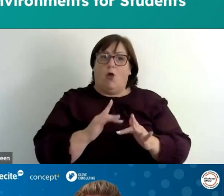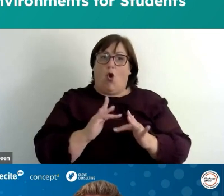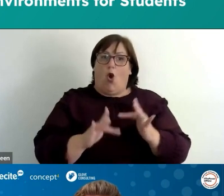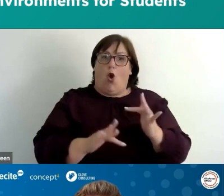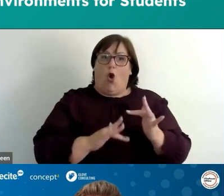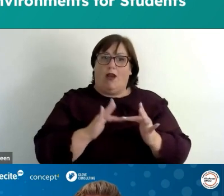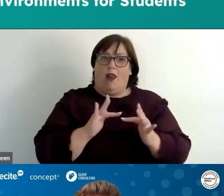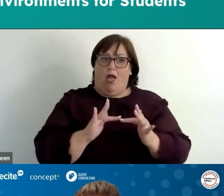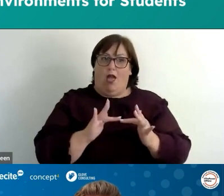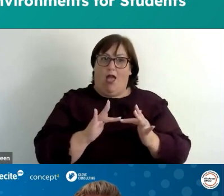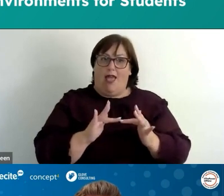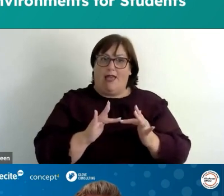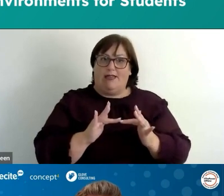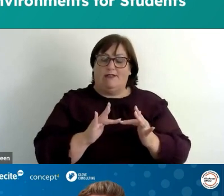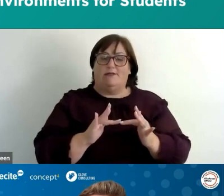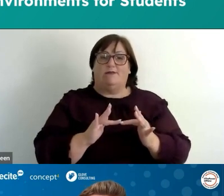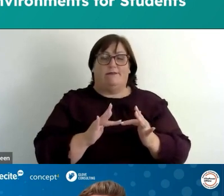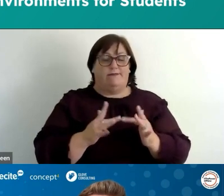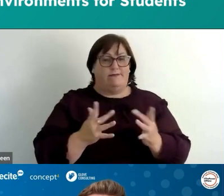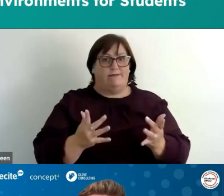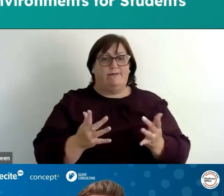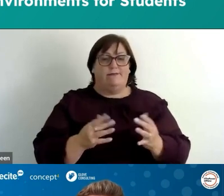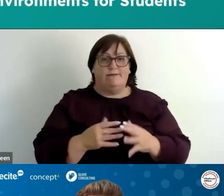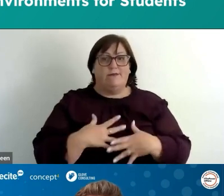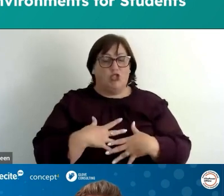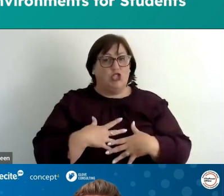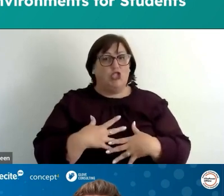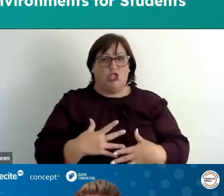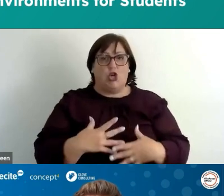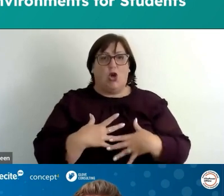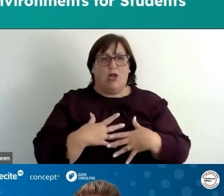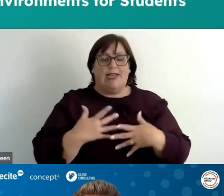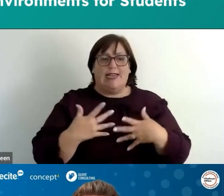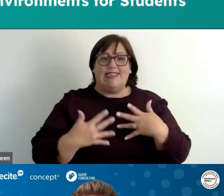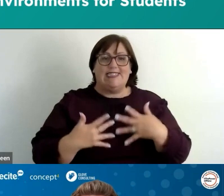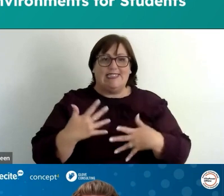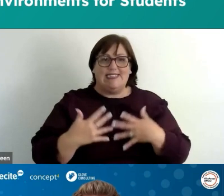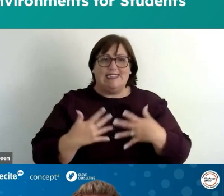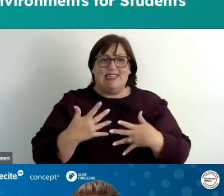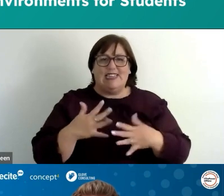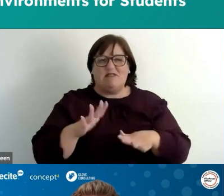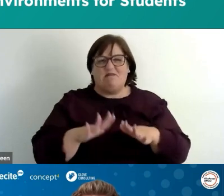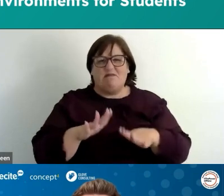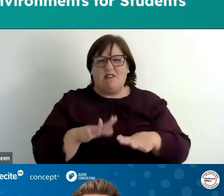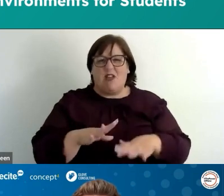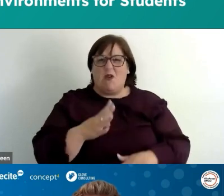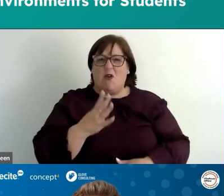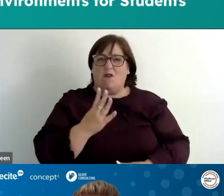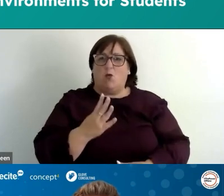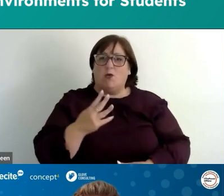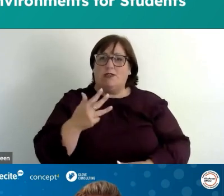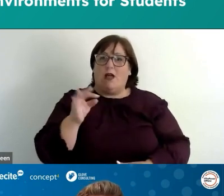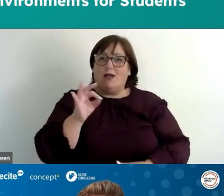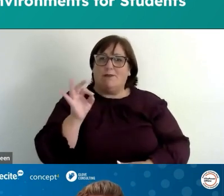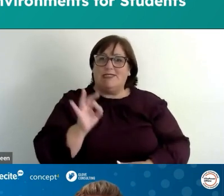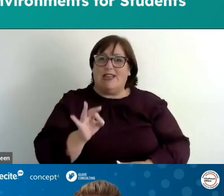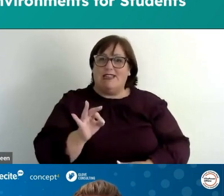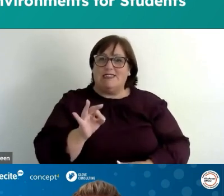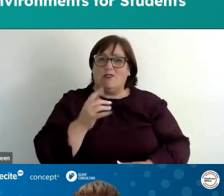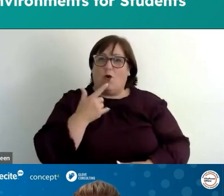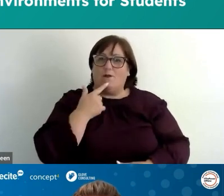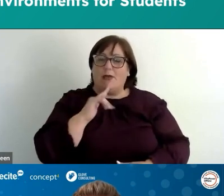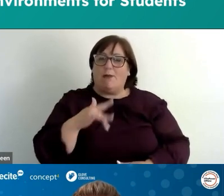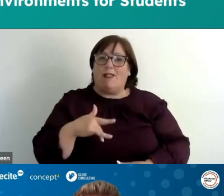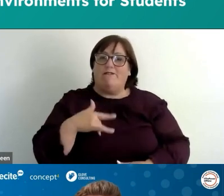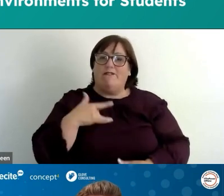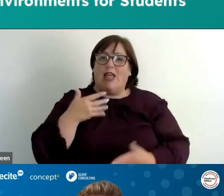goes beyond that, where some shocking sort of statistics around 49% of disabled people feel excluded from the site because they're